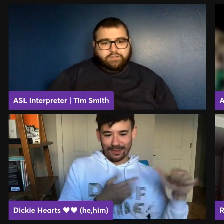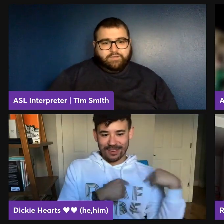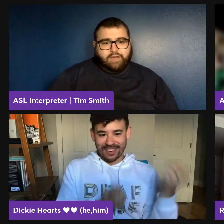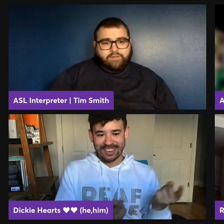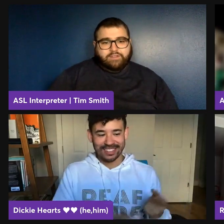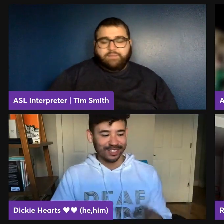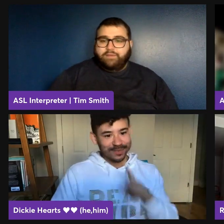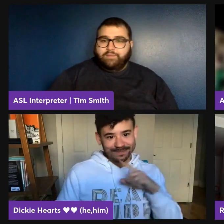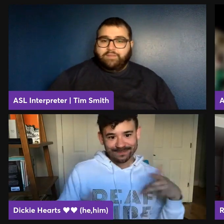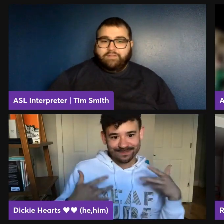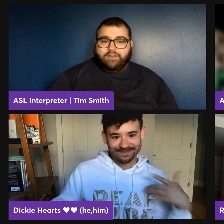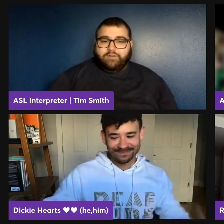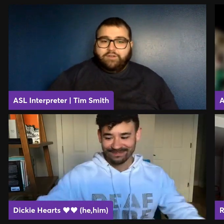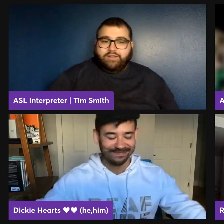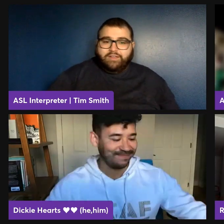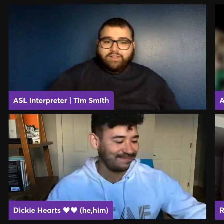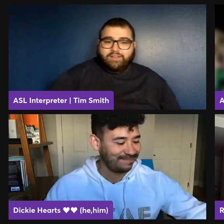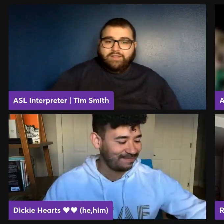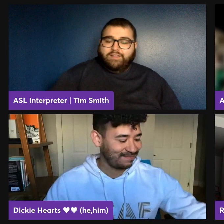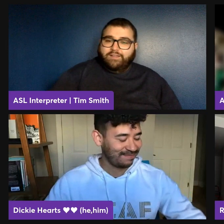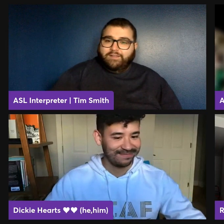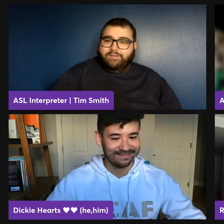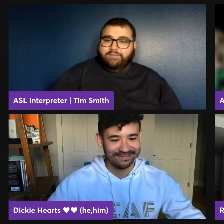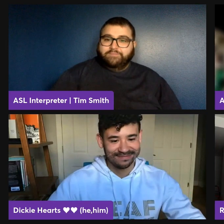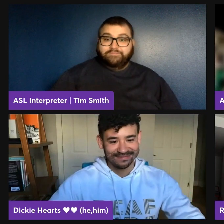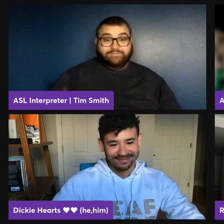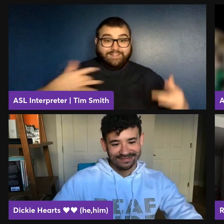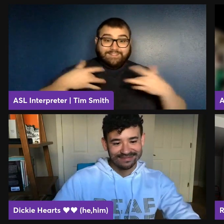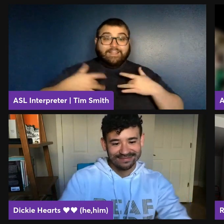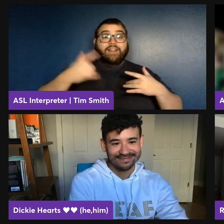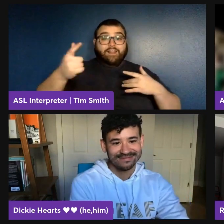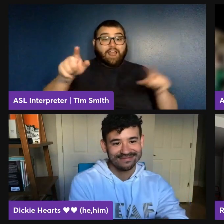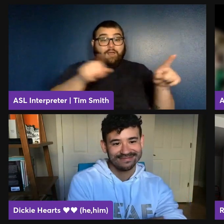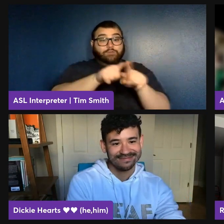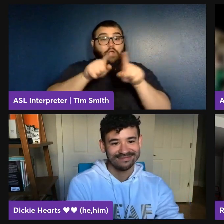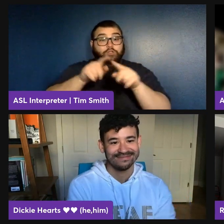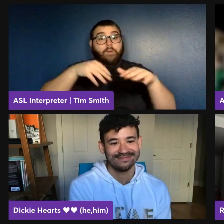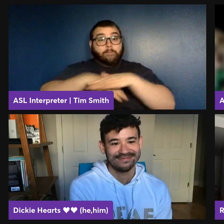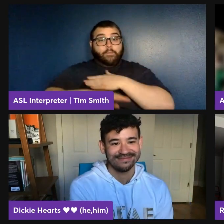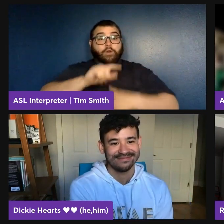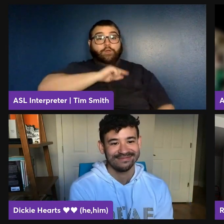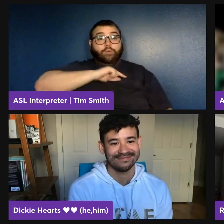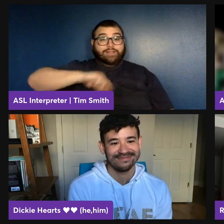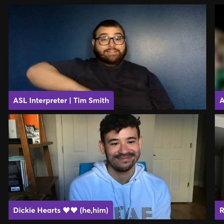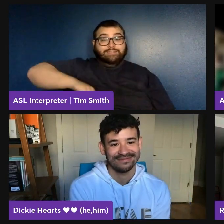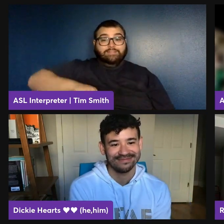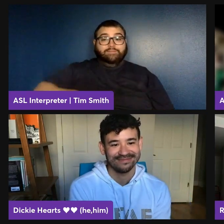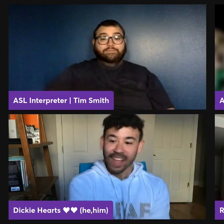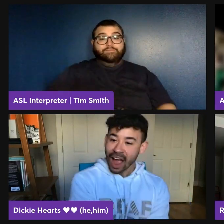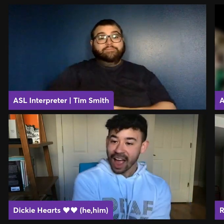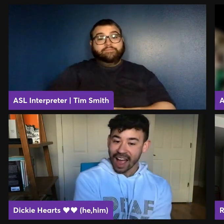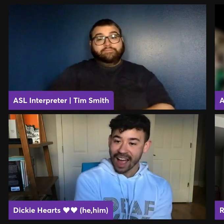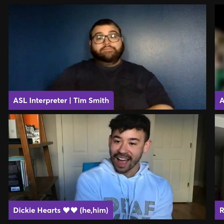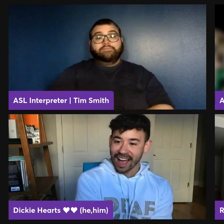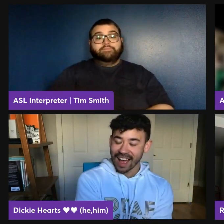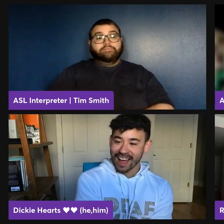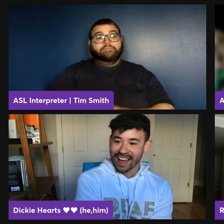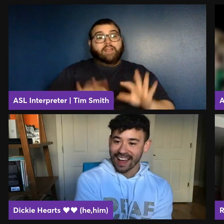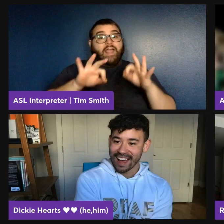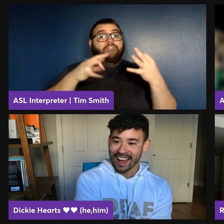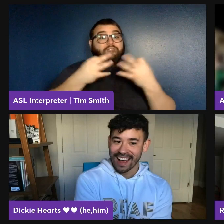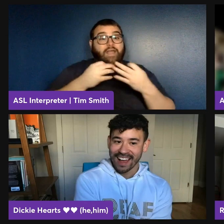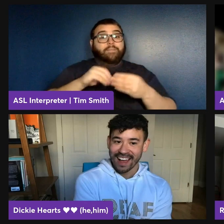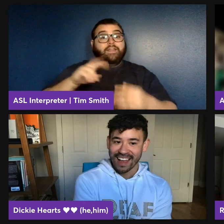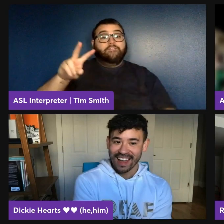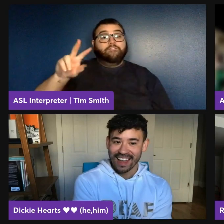This year is 5 years I've been living in New York. Excellent. Well, I was also born in Queens. I have family in Virginia,